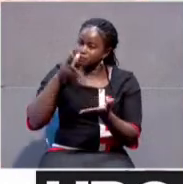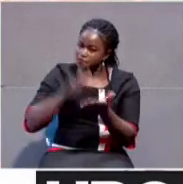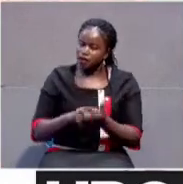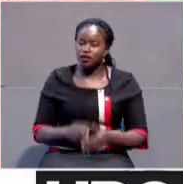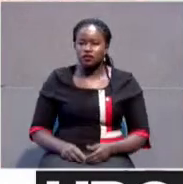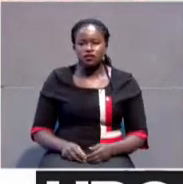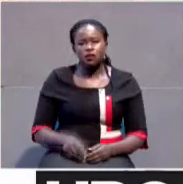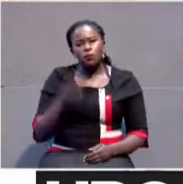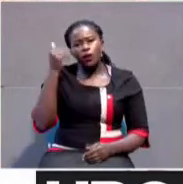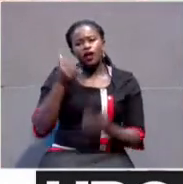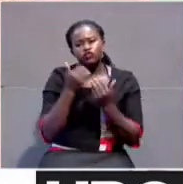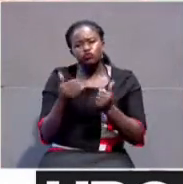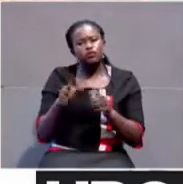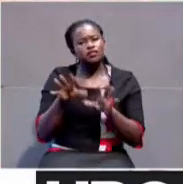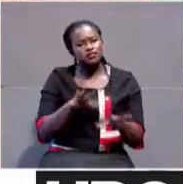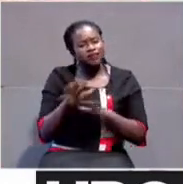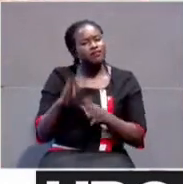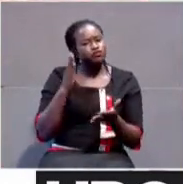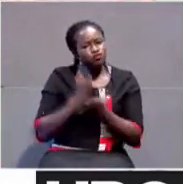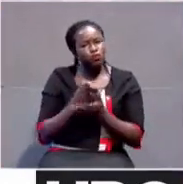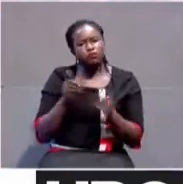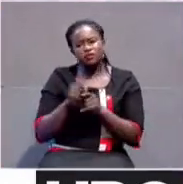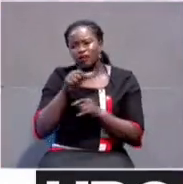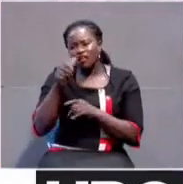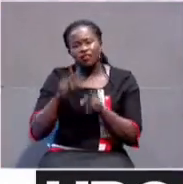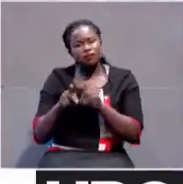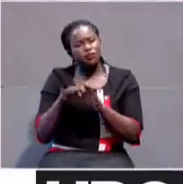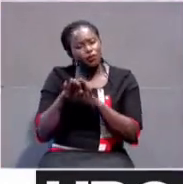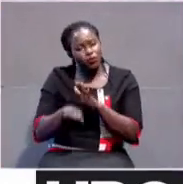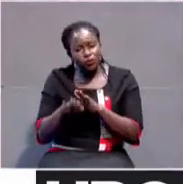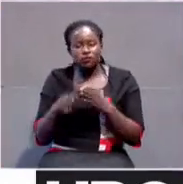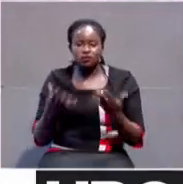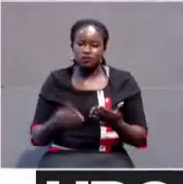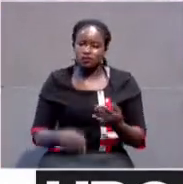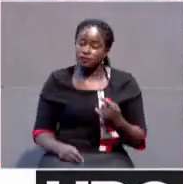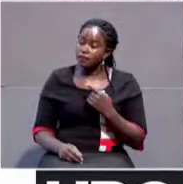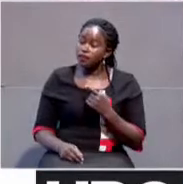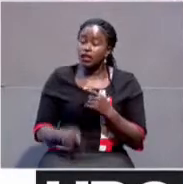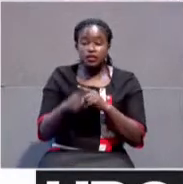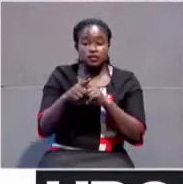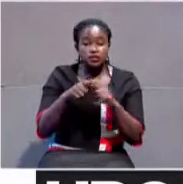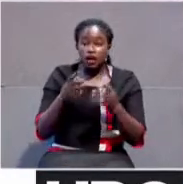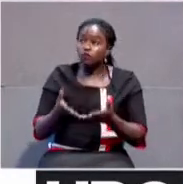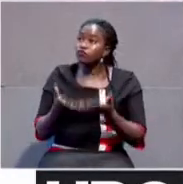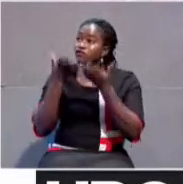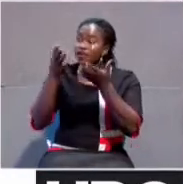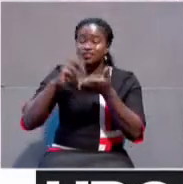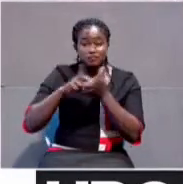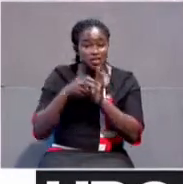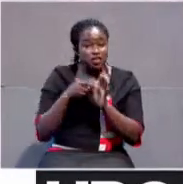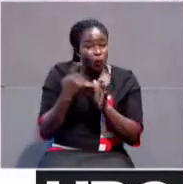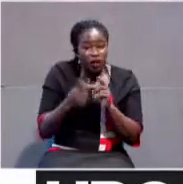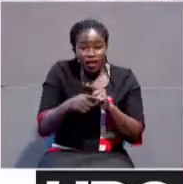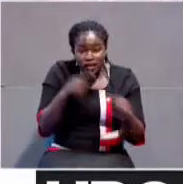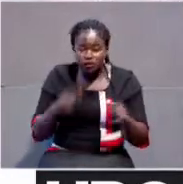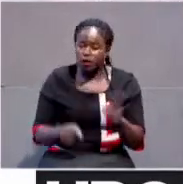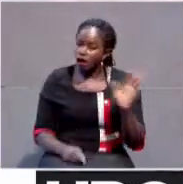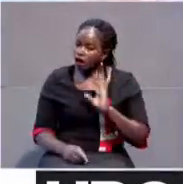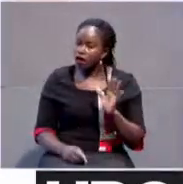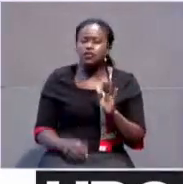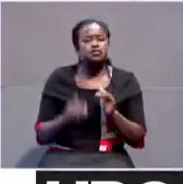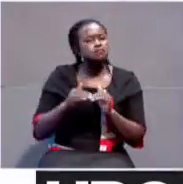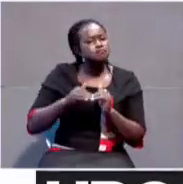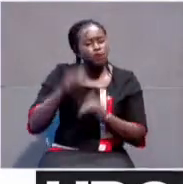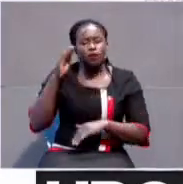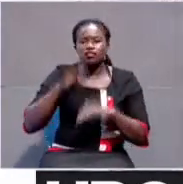end the suffering of children and the vulnerable. Indeed, sacrifice is not only murder, it is beyond murder. And having a